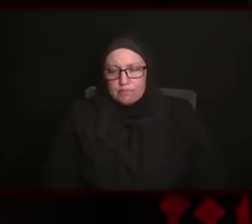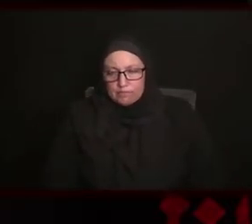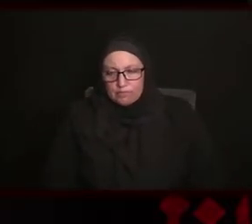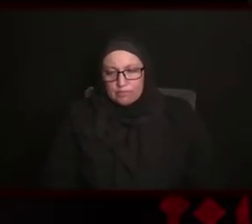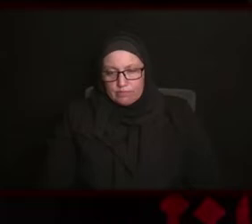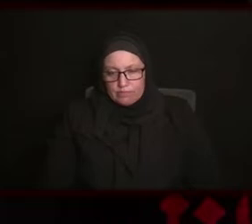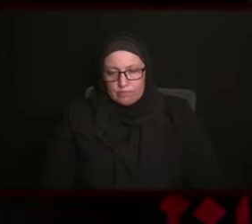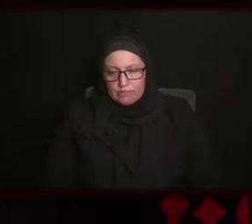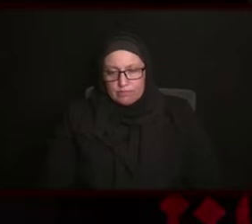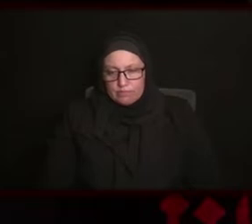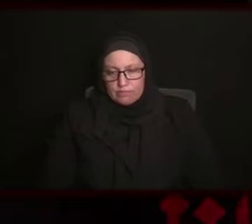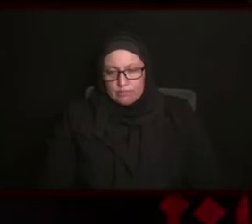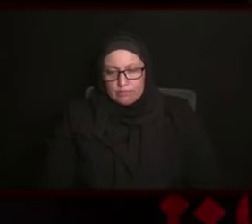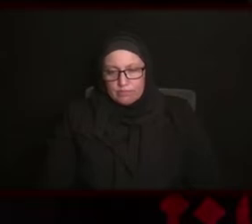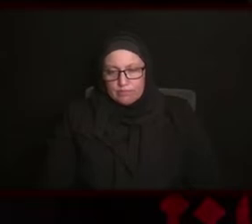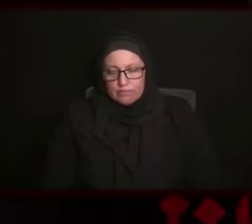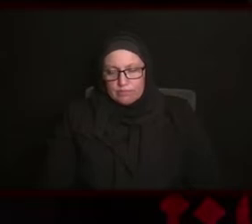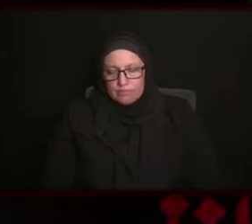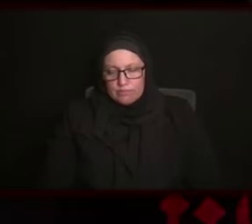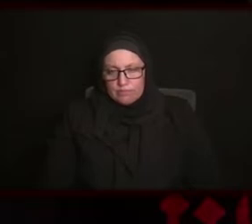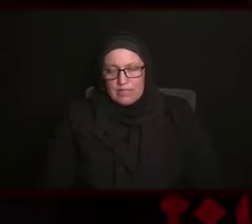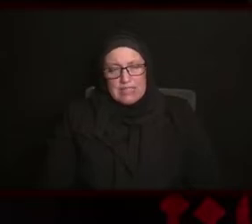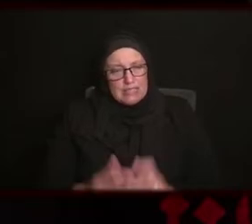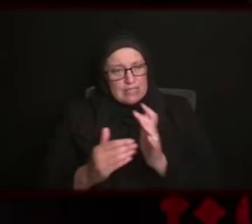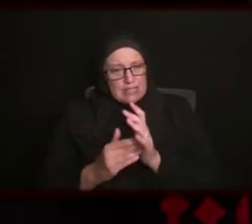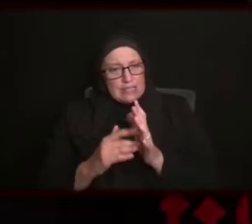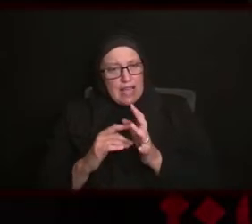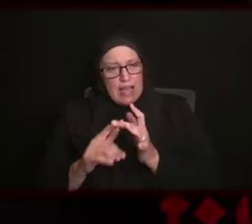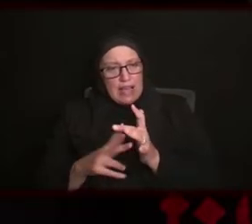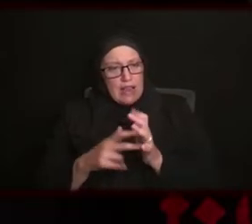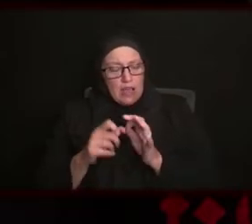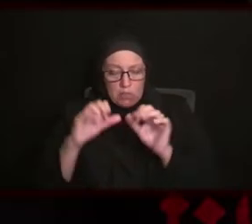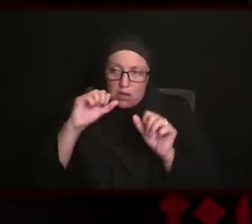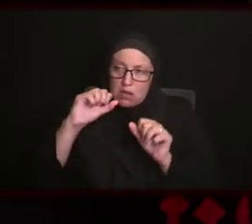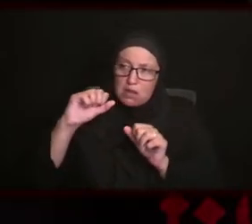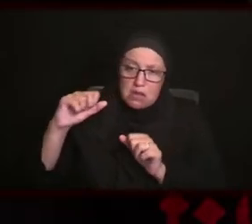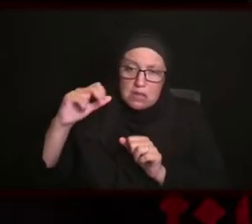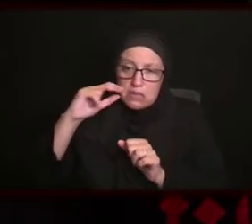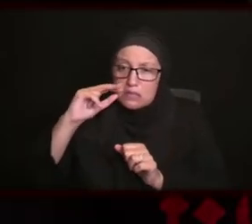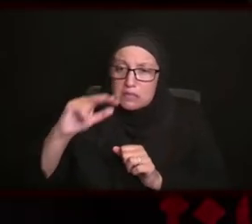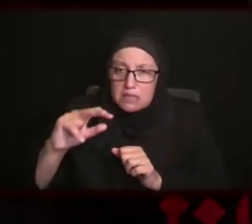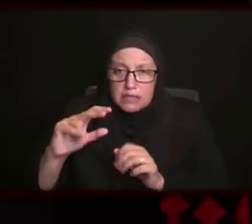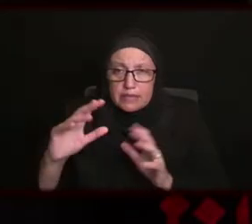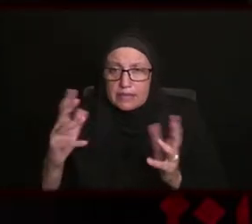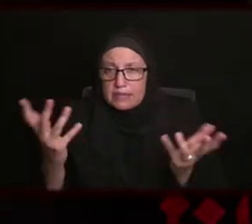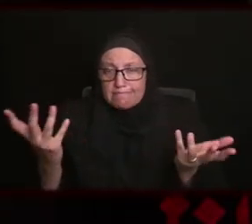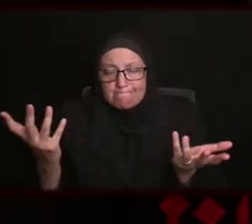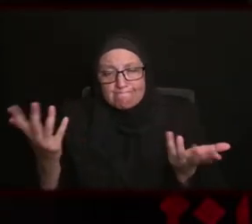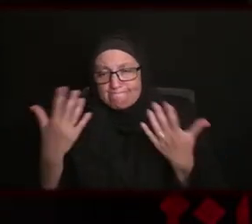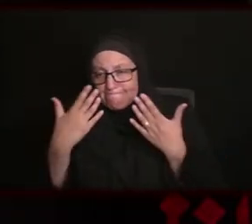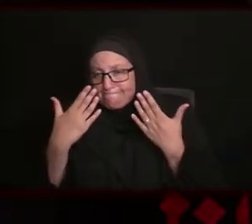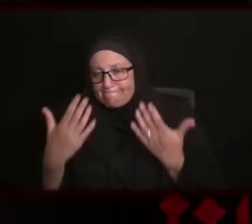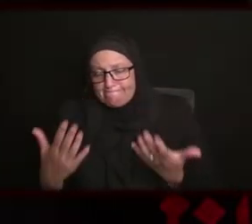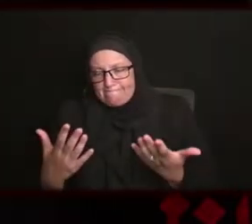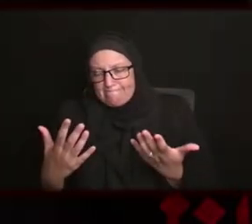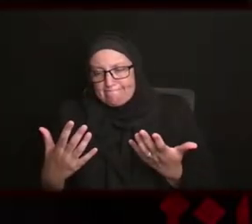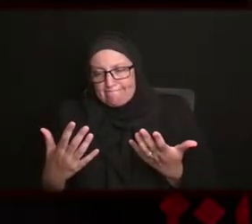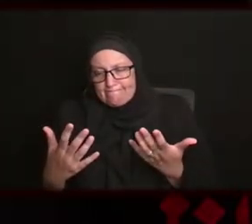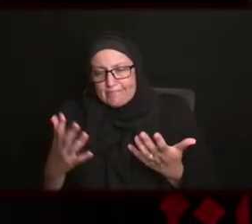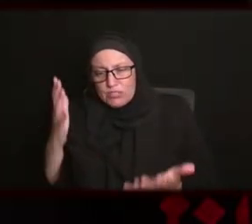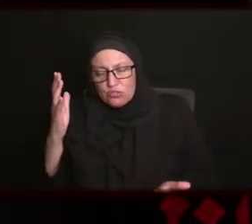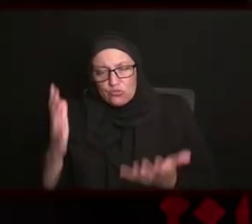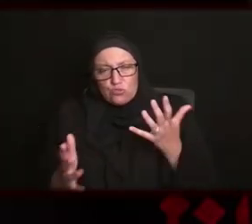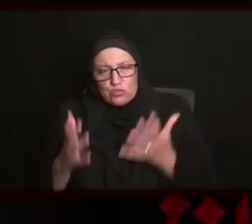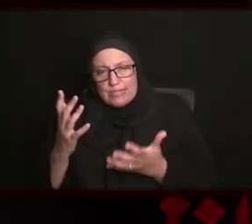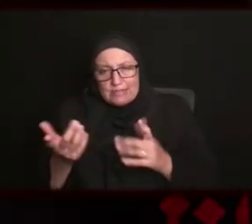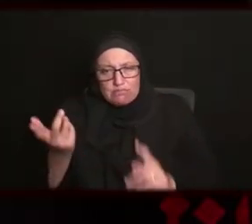Zainab couldn't see what was happening on the battlefield. As we know, she runs to the Tal'a